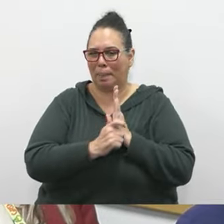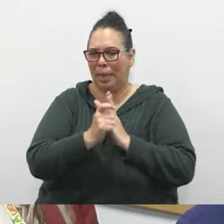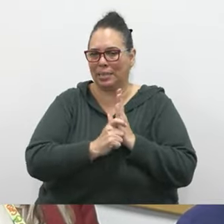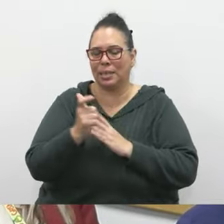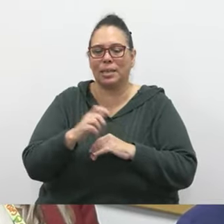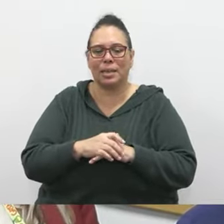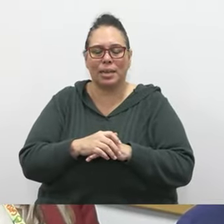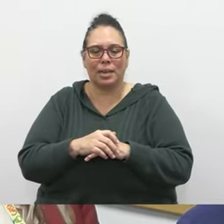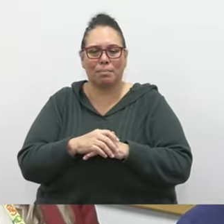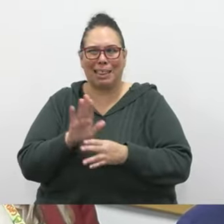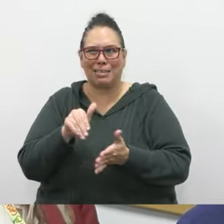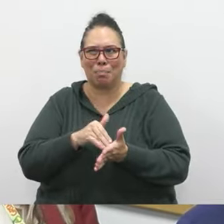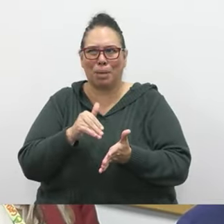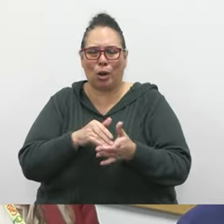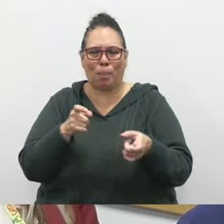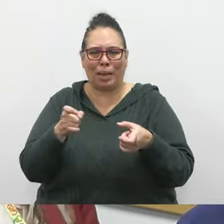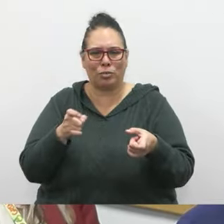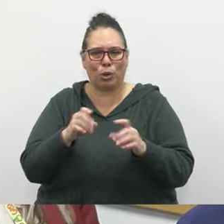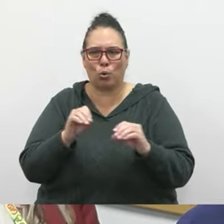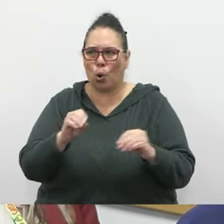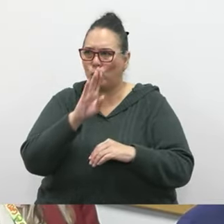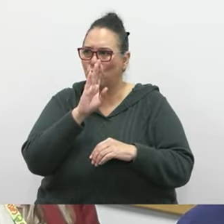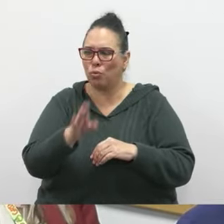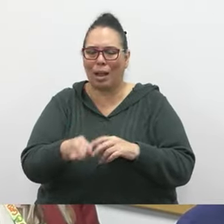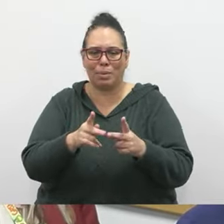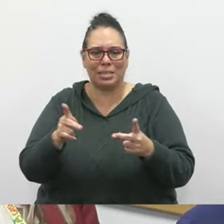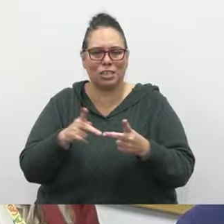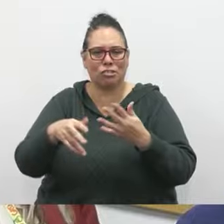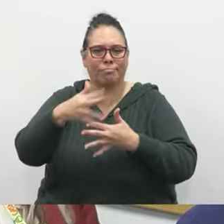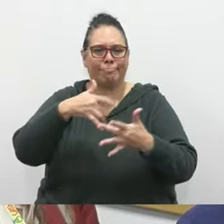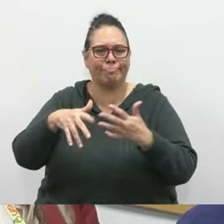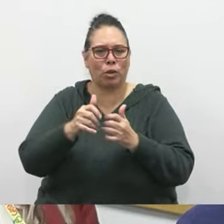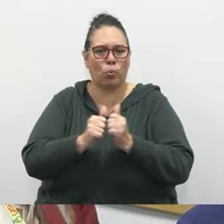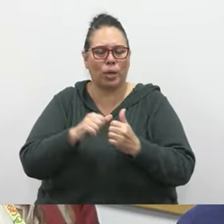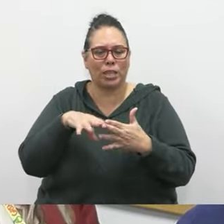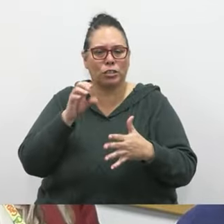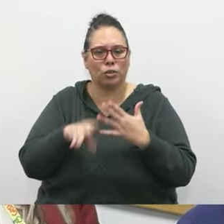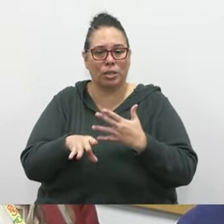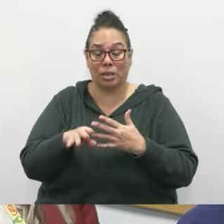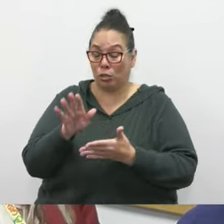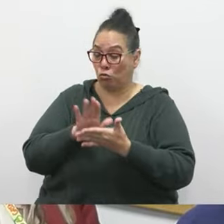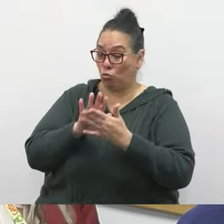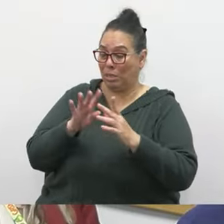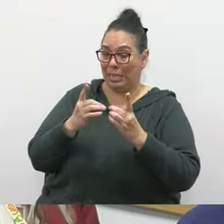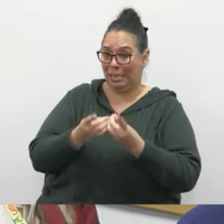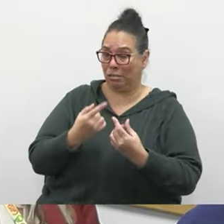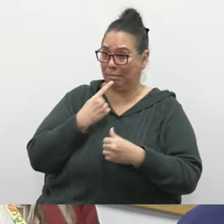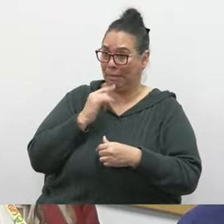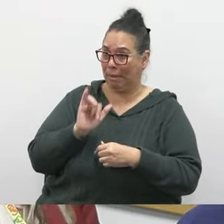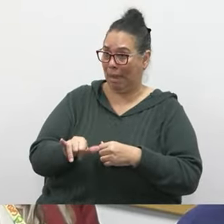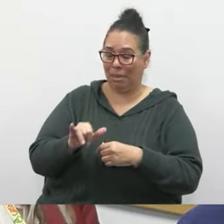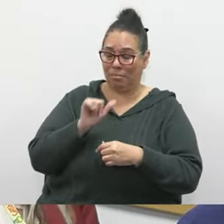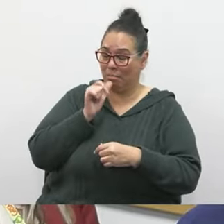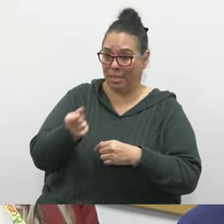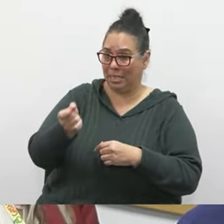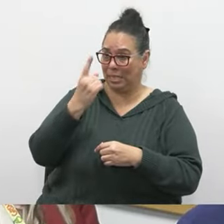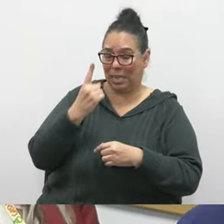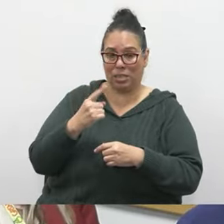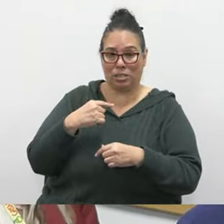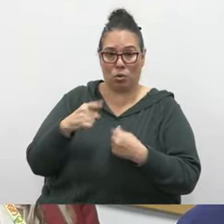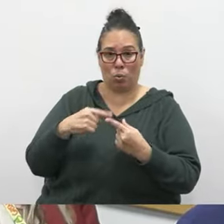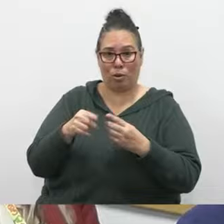base is middle management with no direct position engaging with students. For a school district with such a claim, it hardly makes sense to say a thing when you are planning